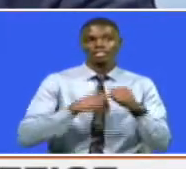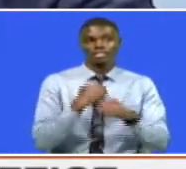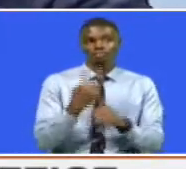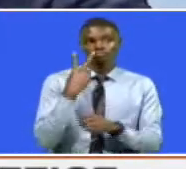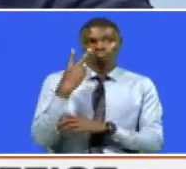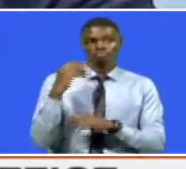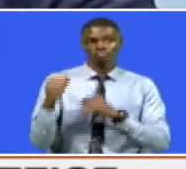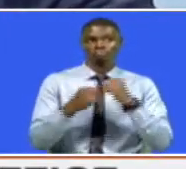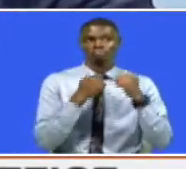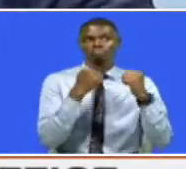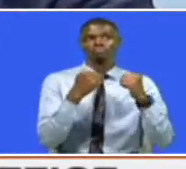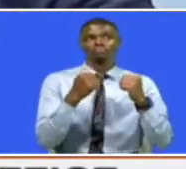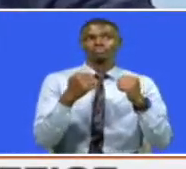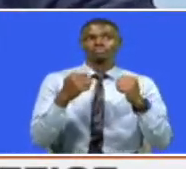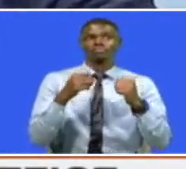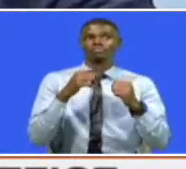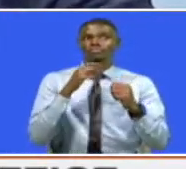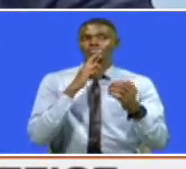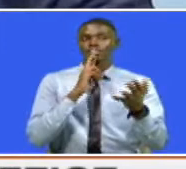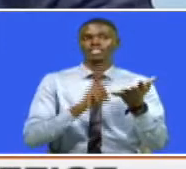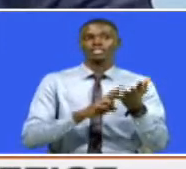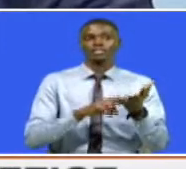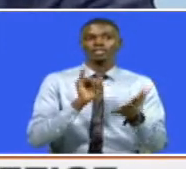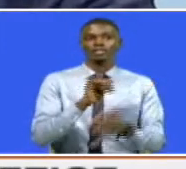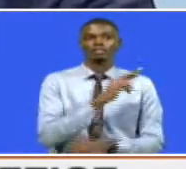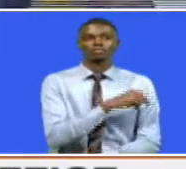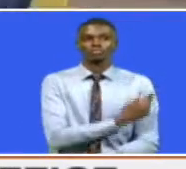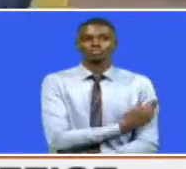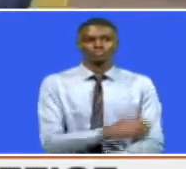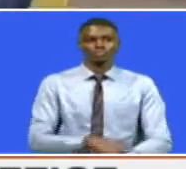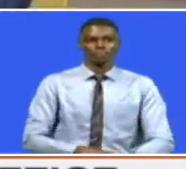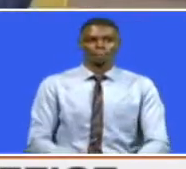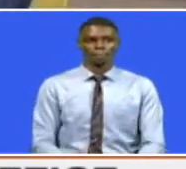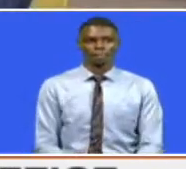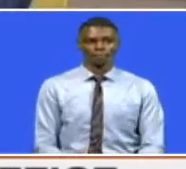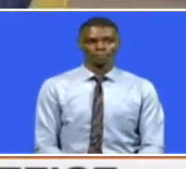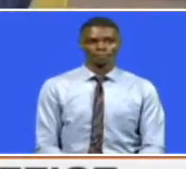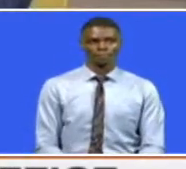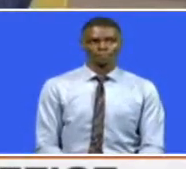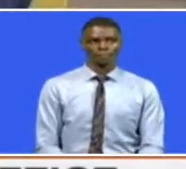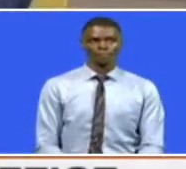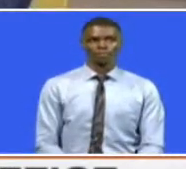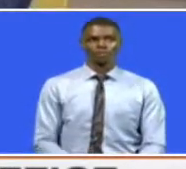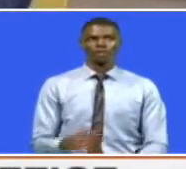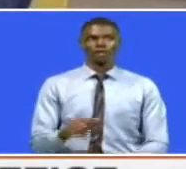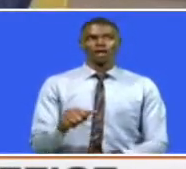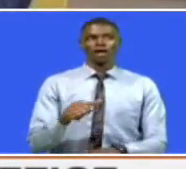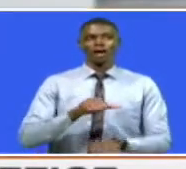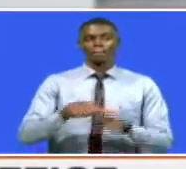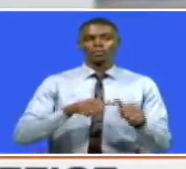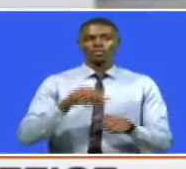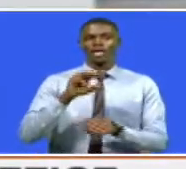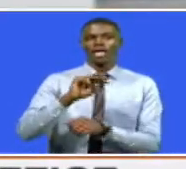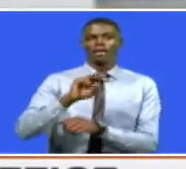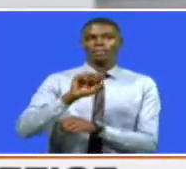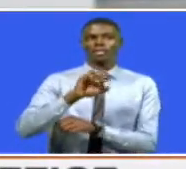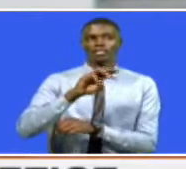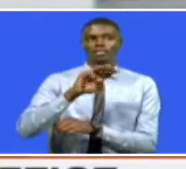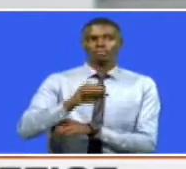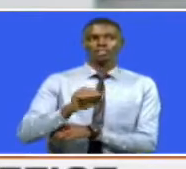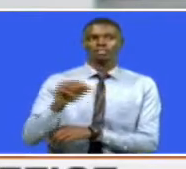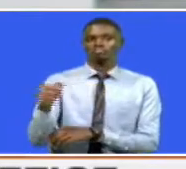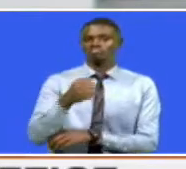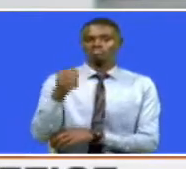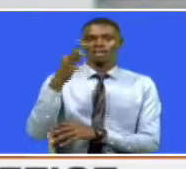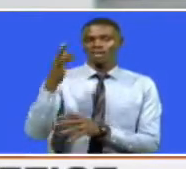fundamental, tangible results in that these reforms. The other big one, of course, is when it comes to MSMEs. Yes. The Hustler Fund was a